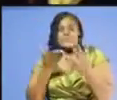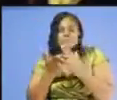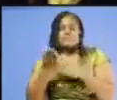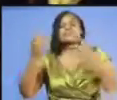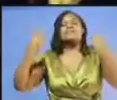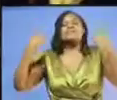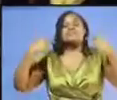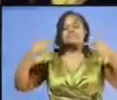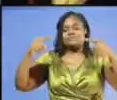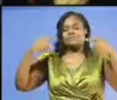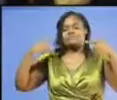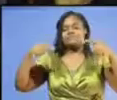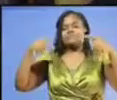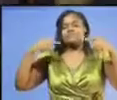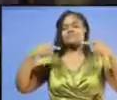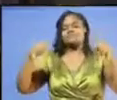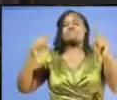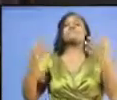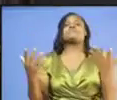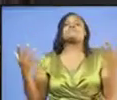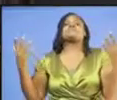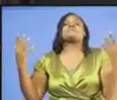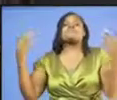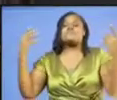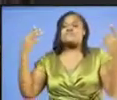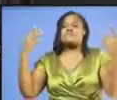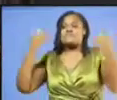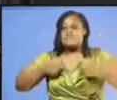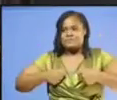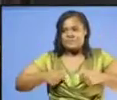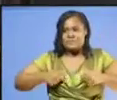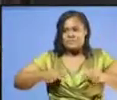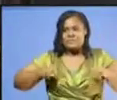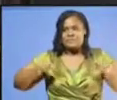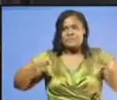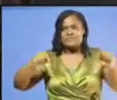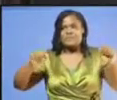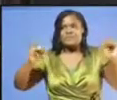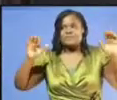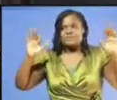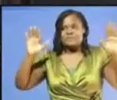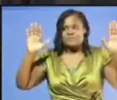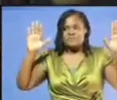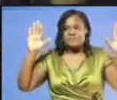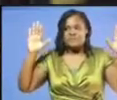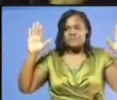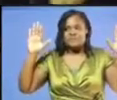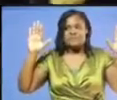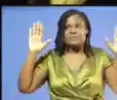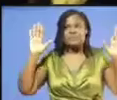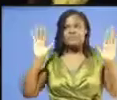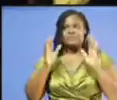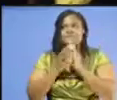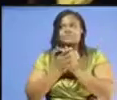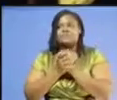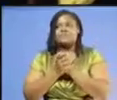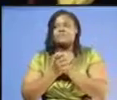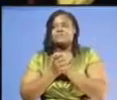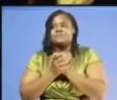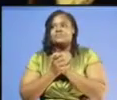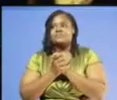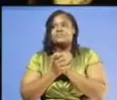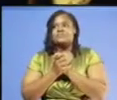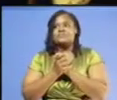poor souls that ring sing. You're in this auditorium.